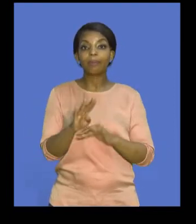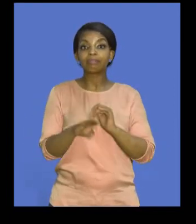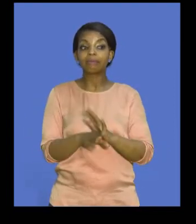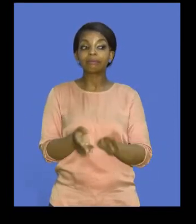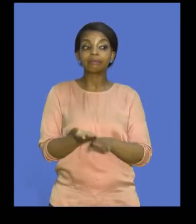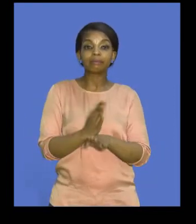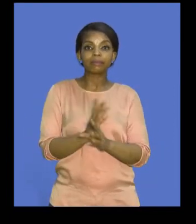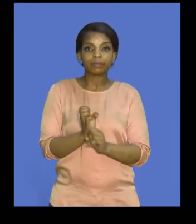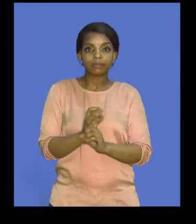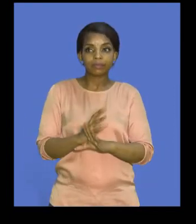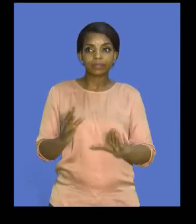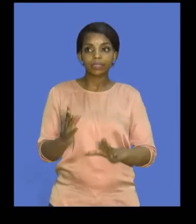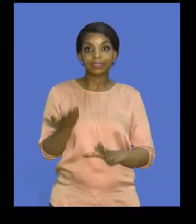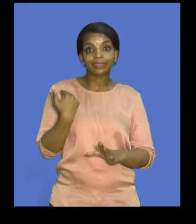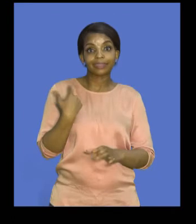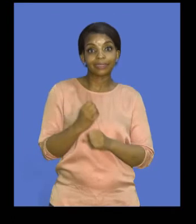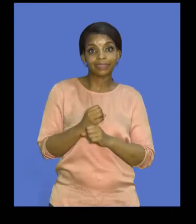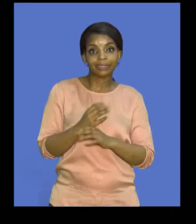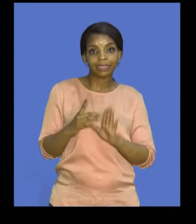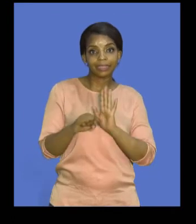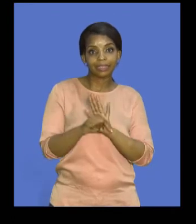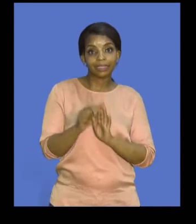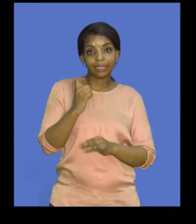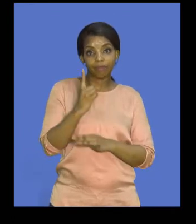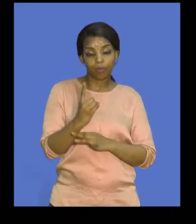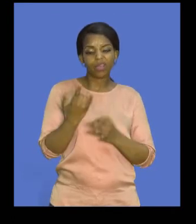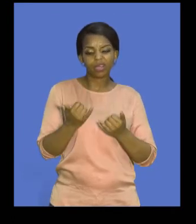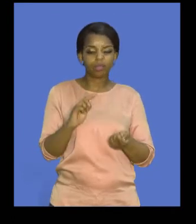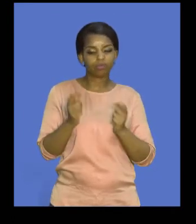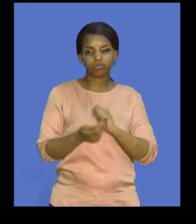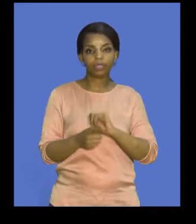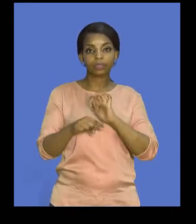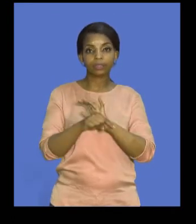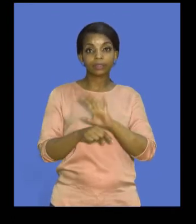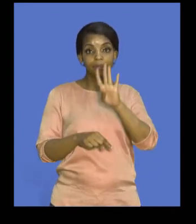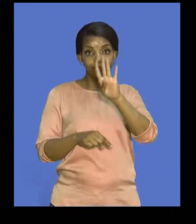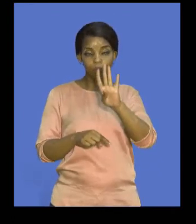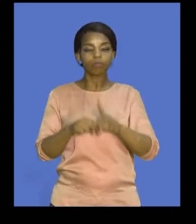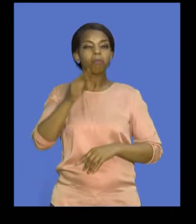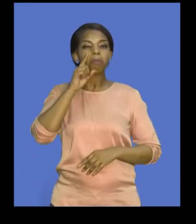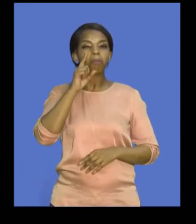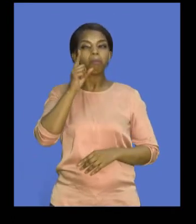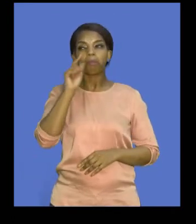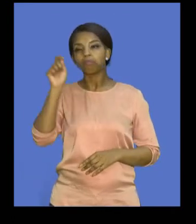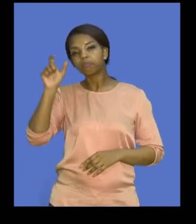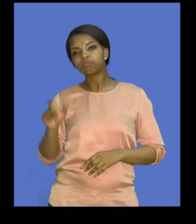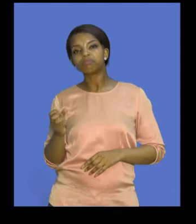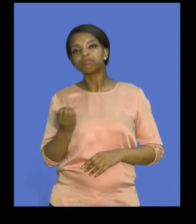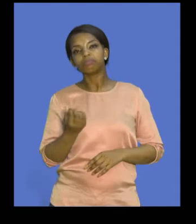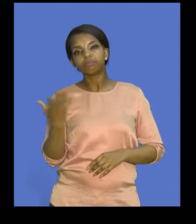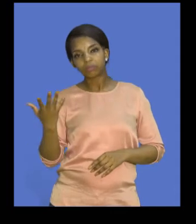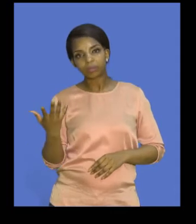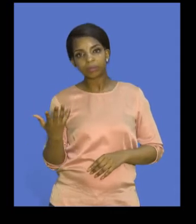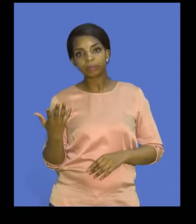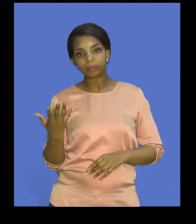-1 at the start, now it's -4. Let's see the final value so that we can make a comparison and look at